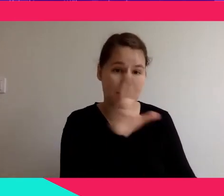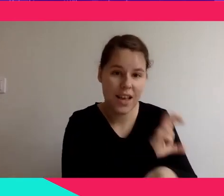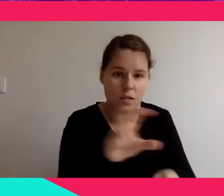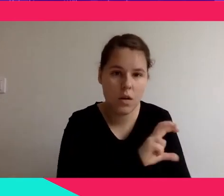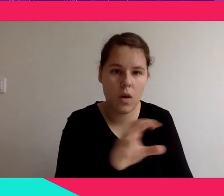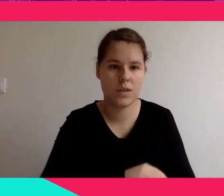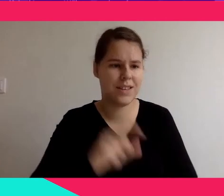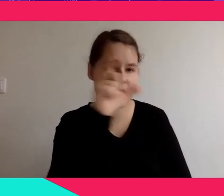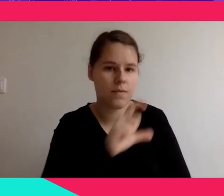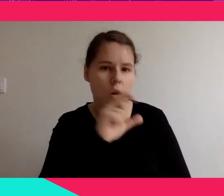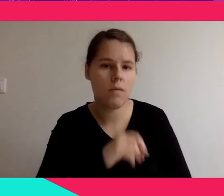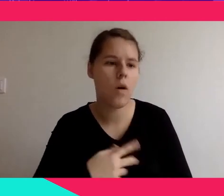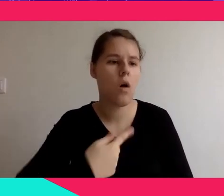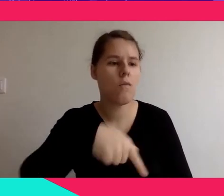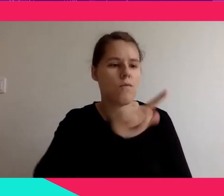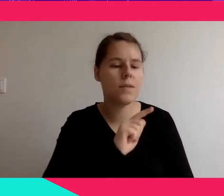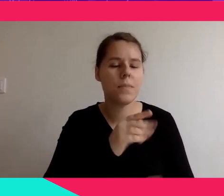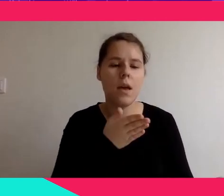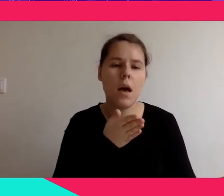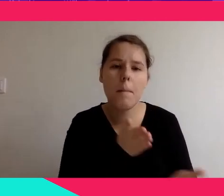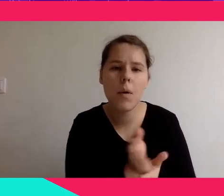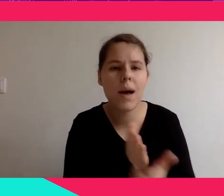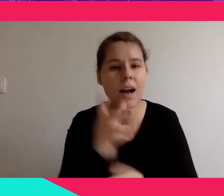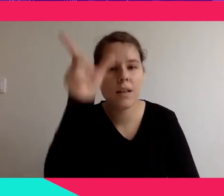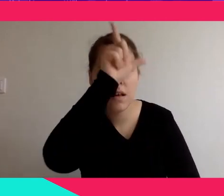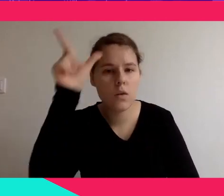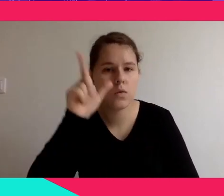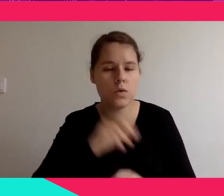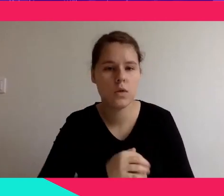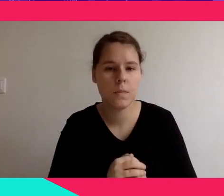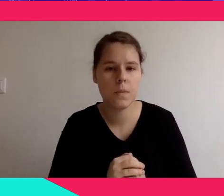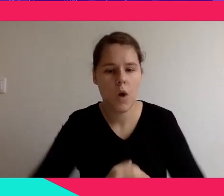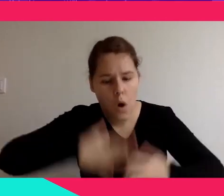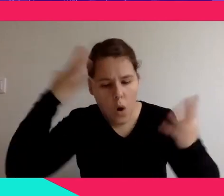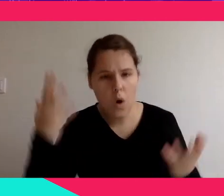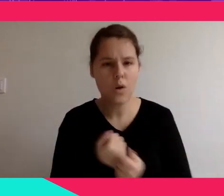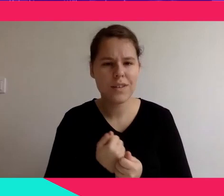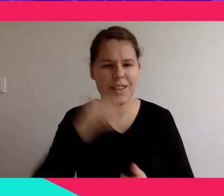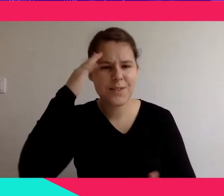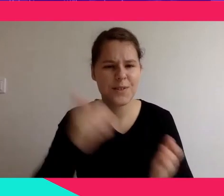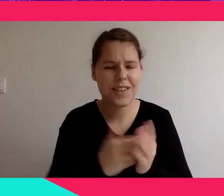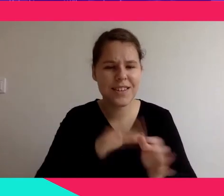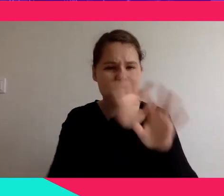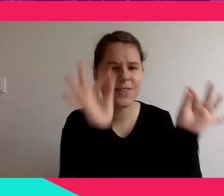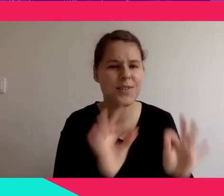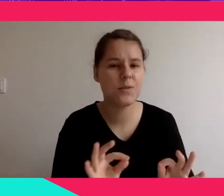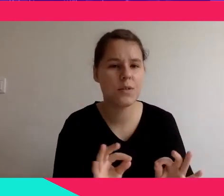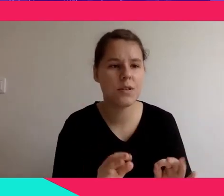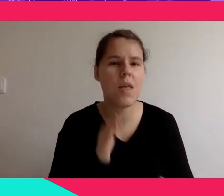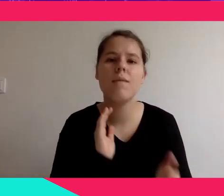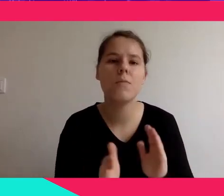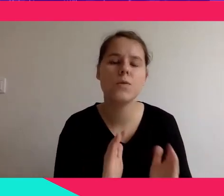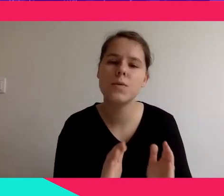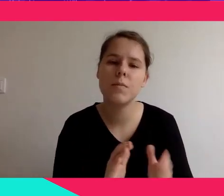to discover the experience of art the way it was, I would say, thought or